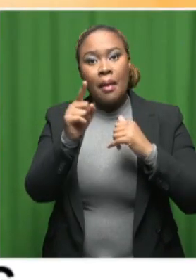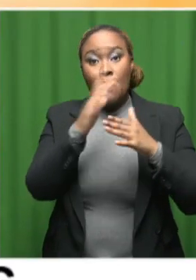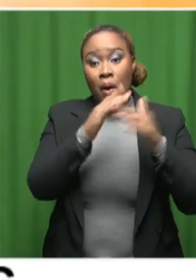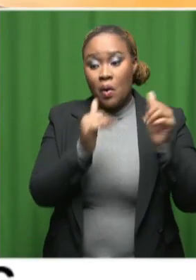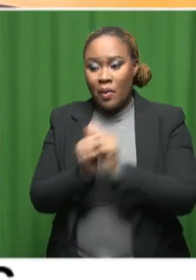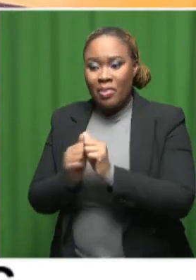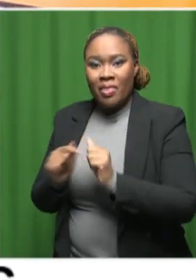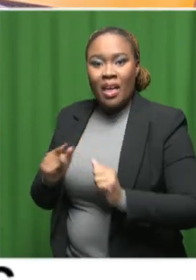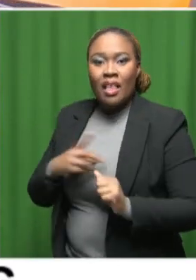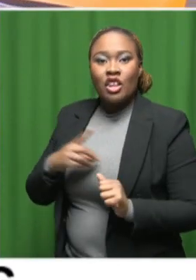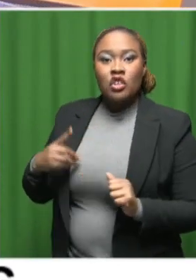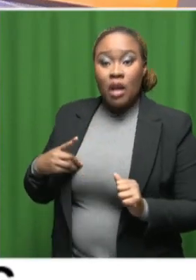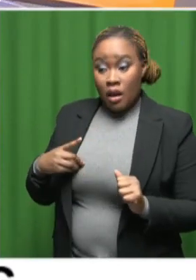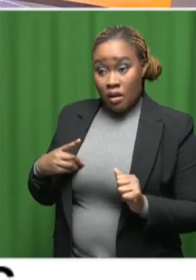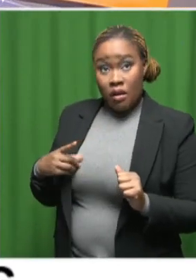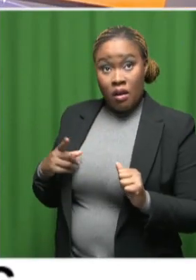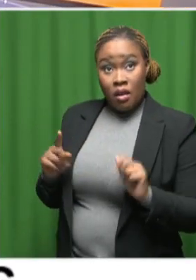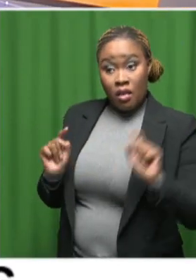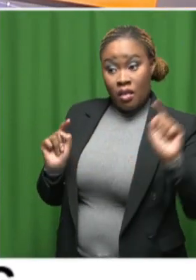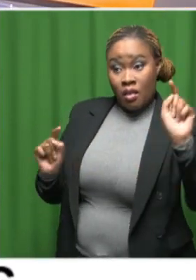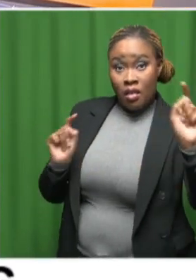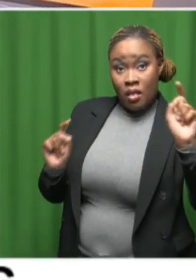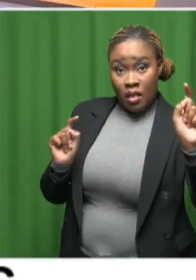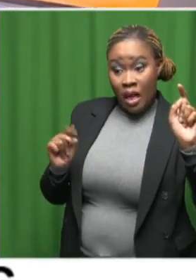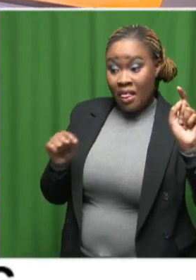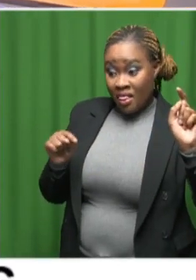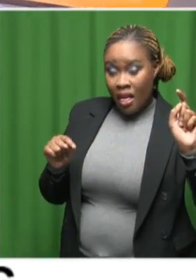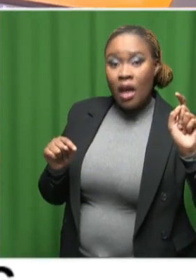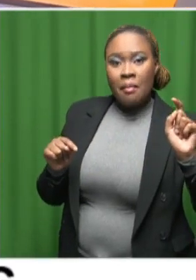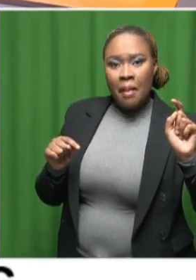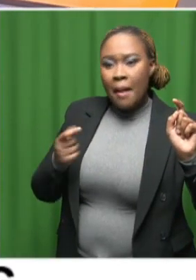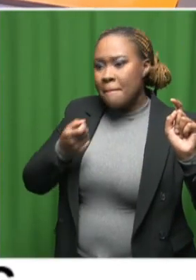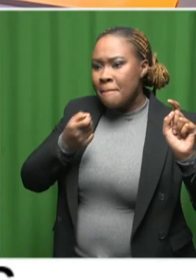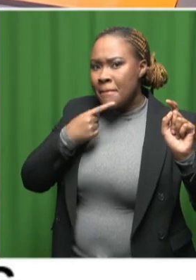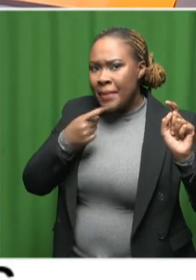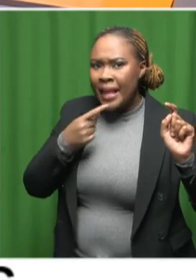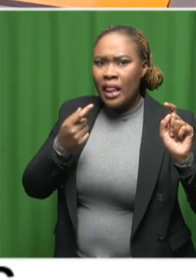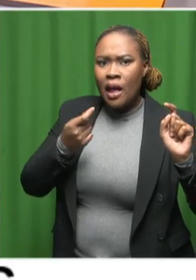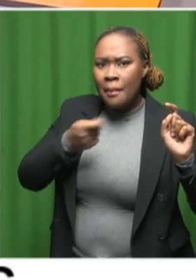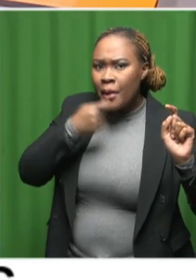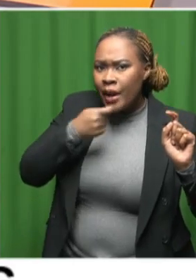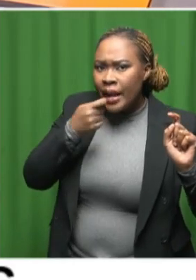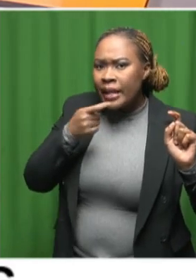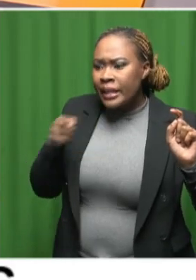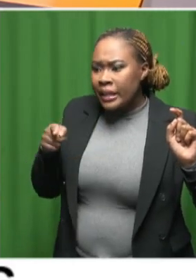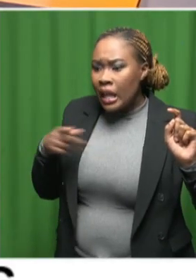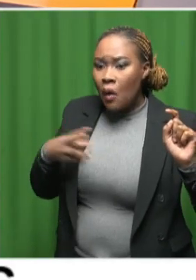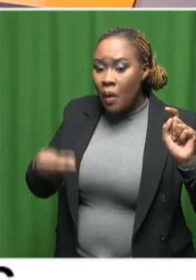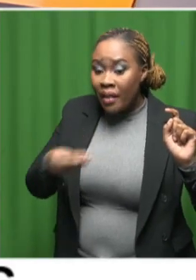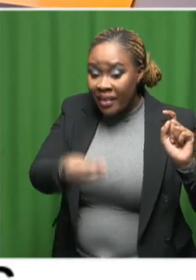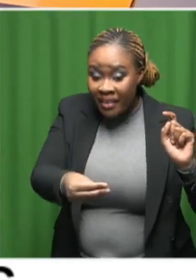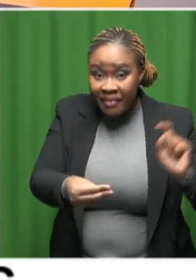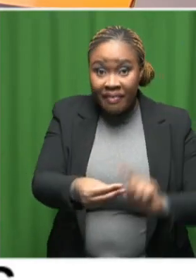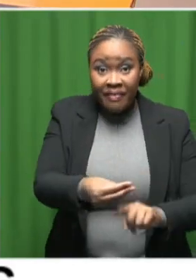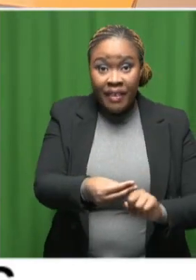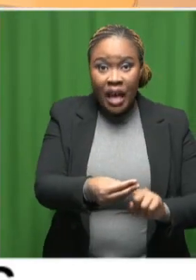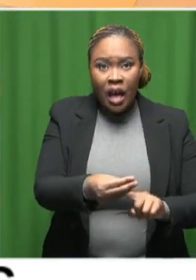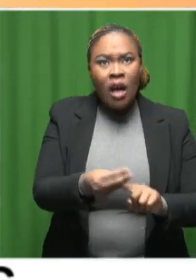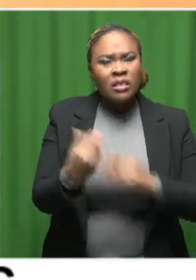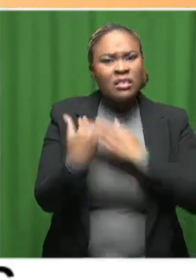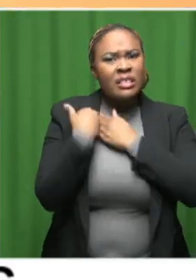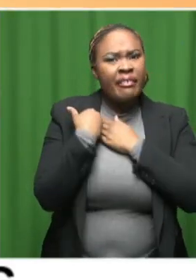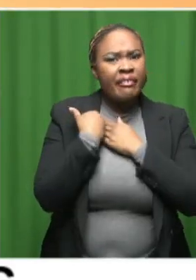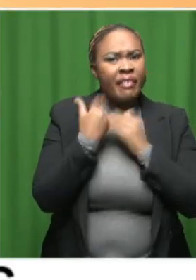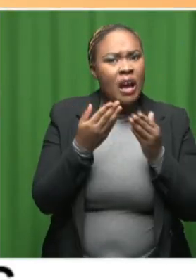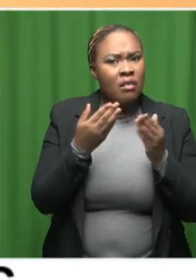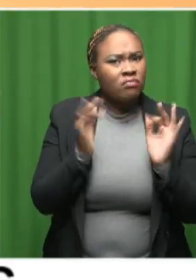accurate and safe use of a product. And more this can be done digitally.